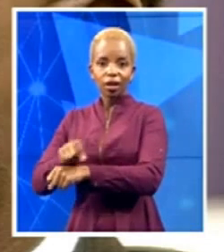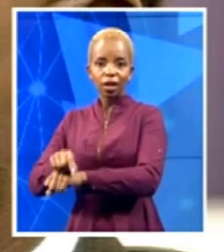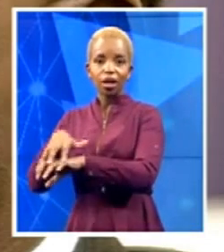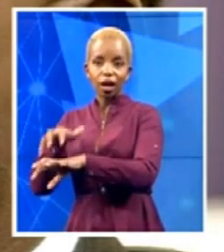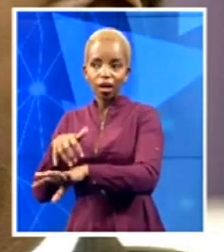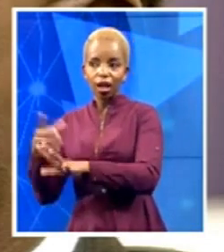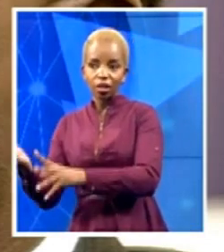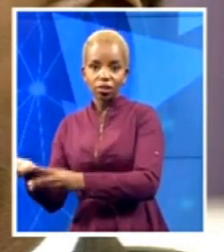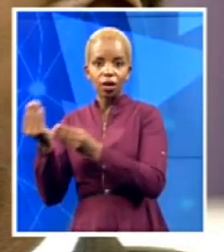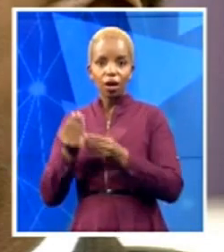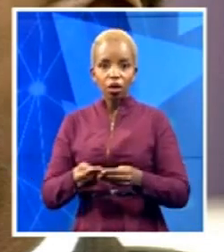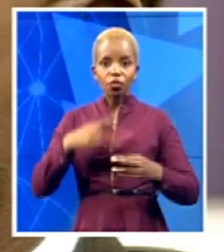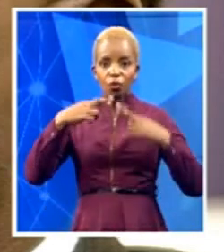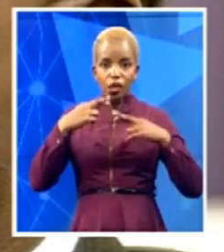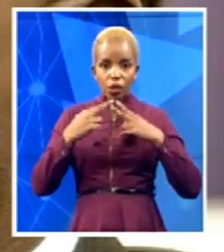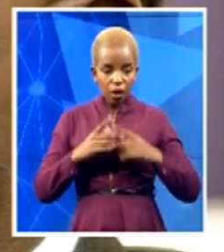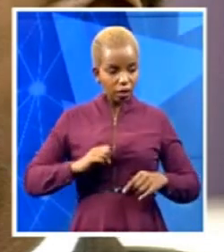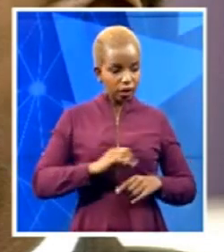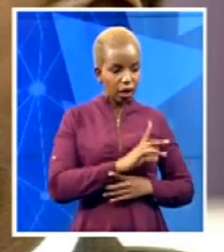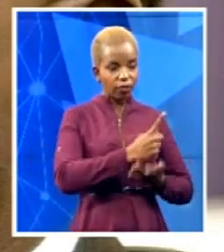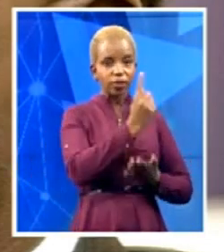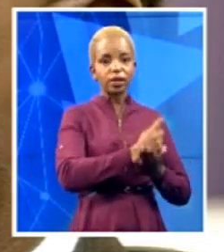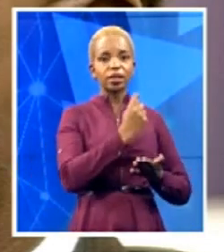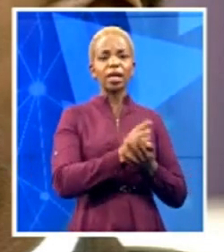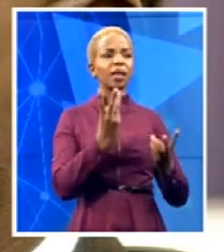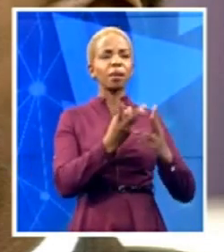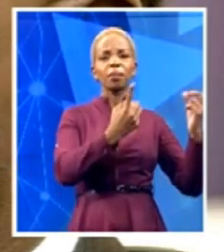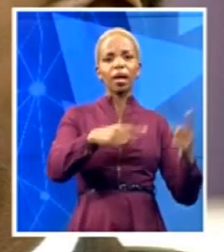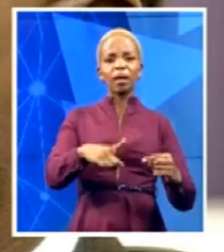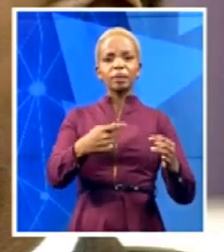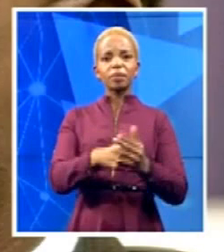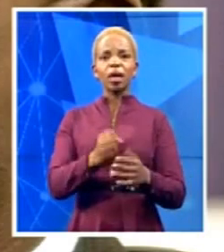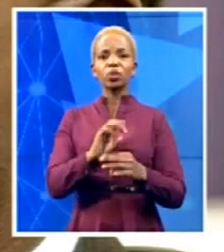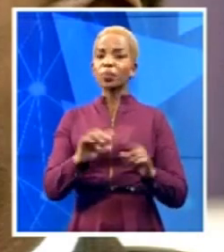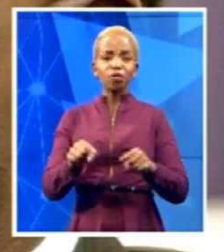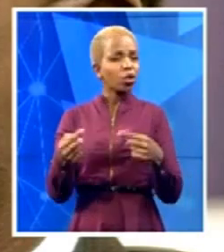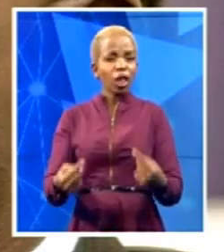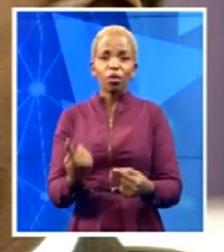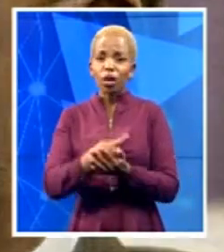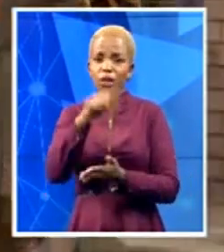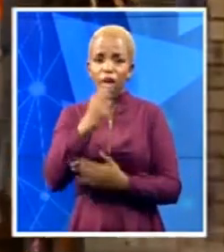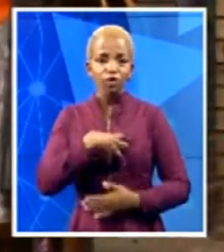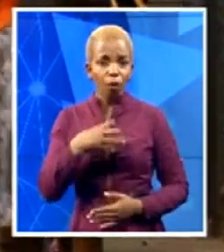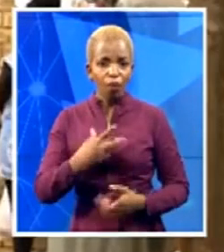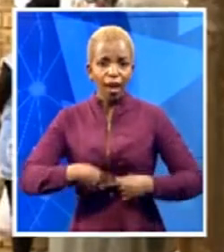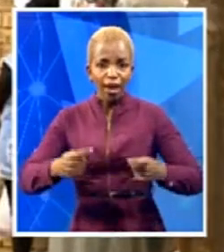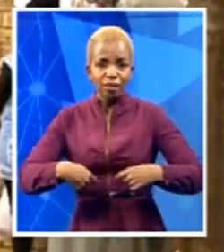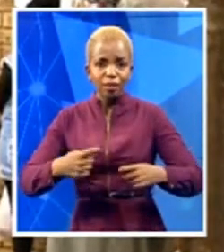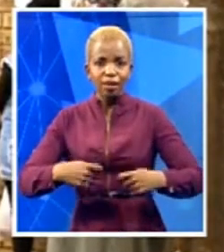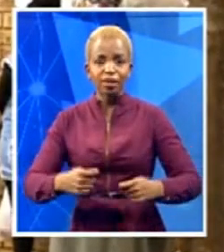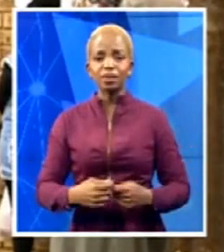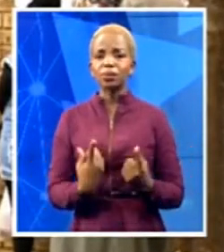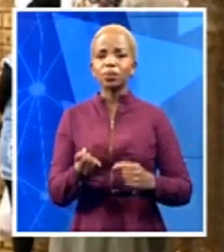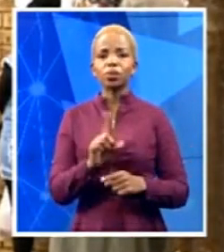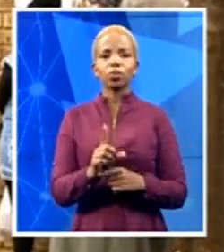for any business person? If you can't pay for your own expenses, what are you going to do? Fixed expenses, you get rid of people. So we're going to full unemployment